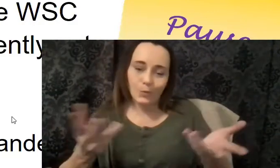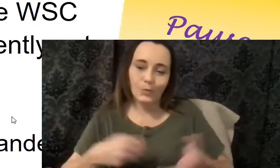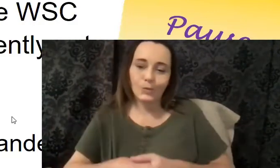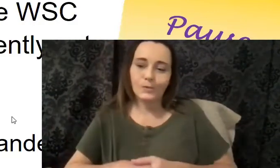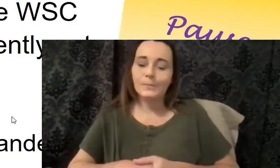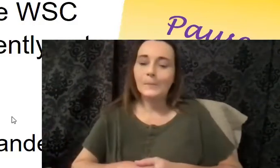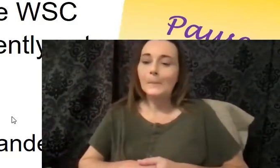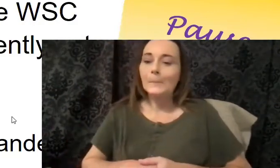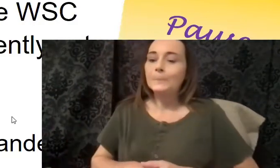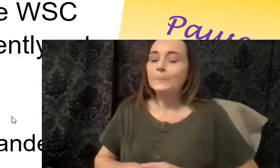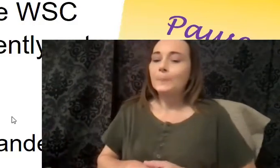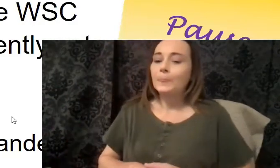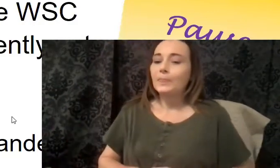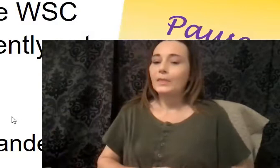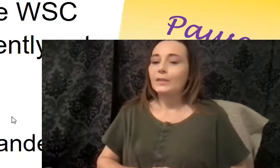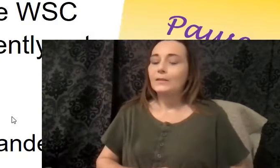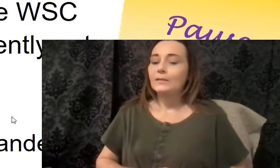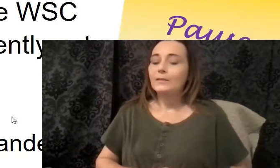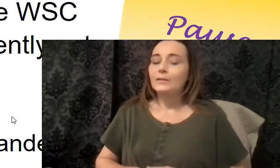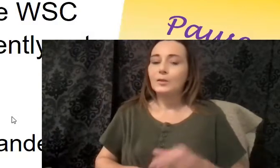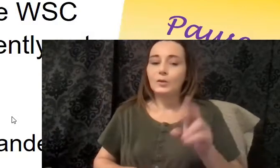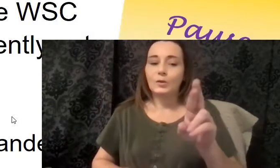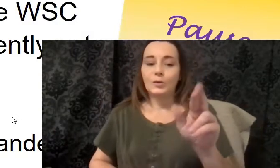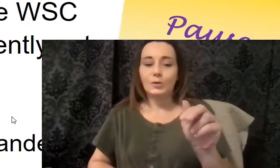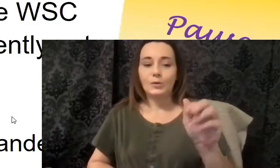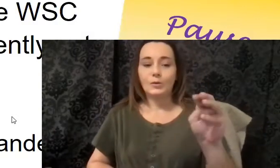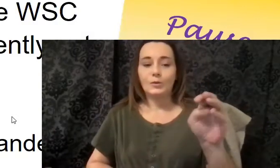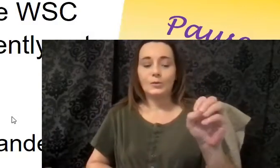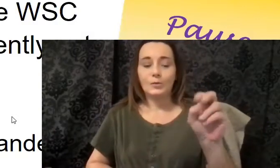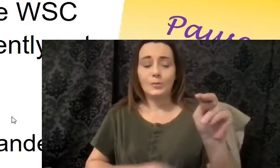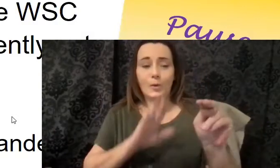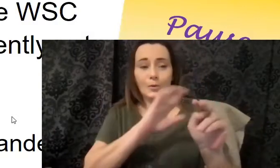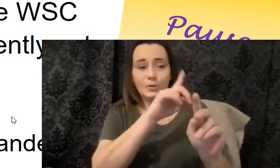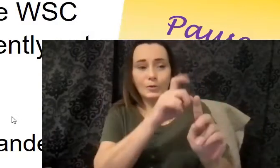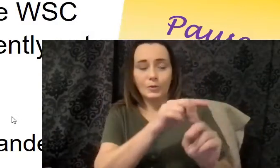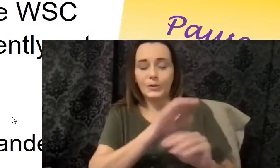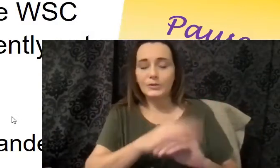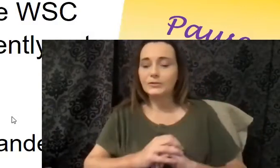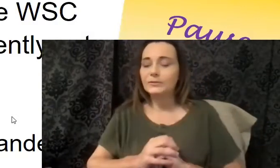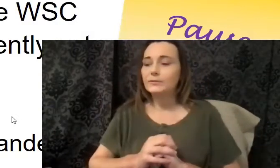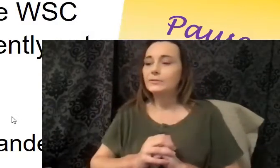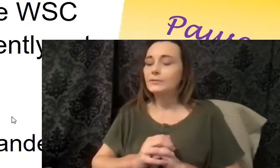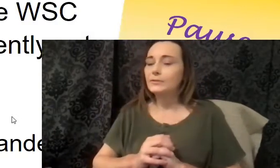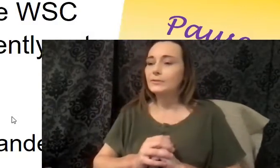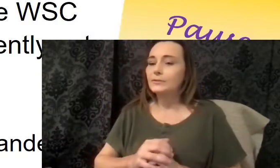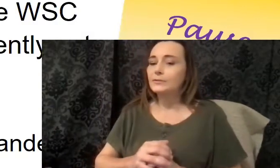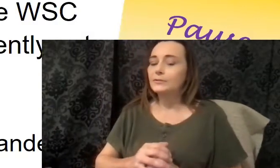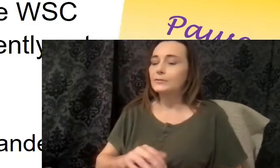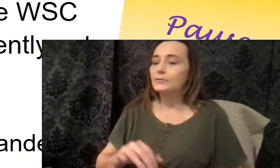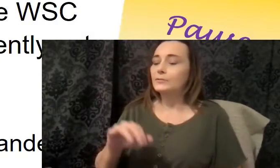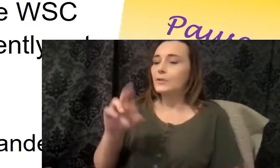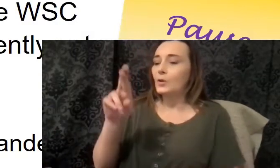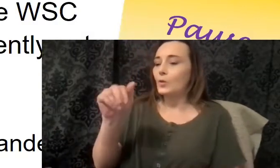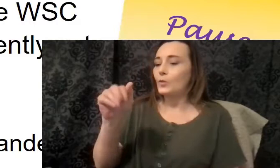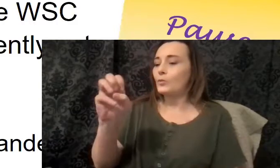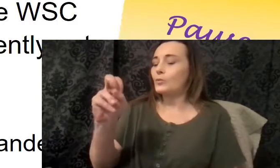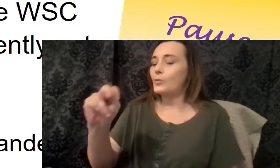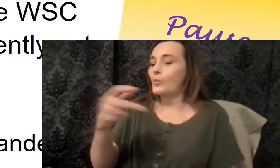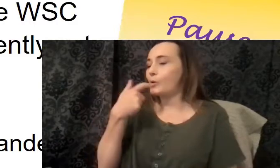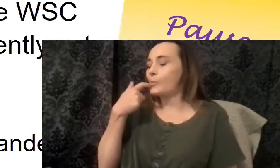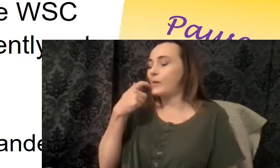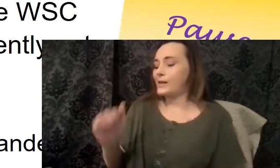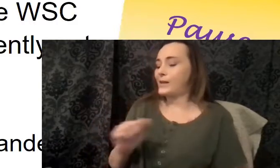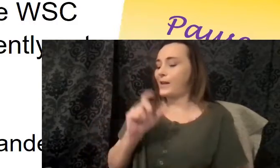All right, thank you. Ramon, was that your question as well? Or you? A little bit more. Joel, Ramon, AD from the